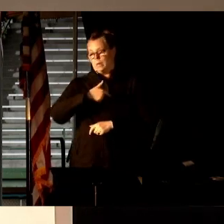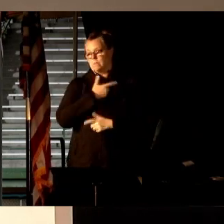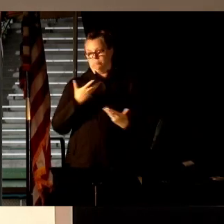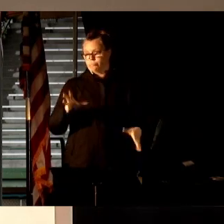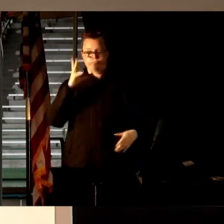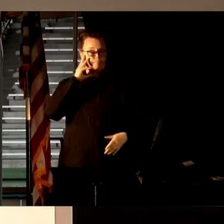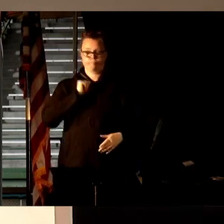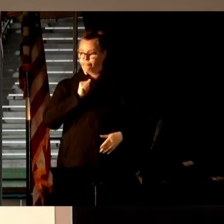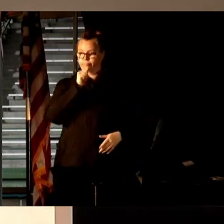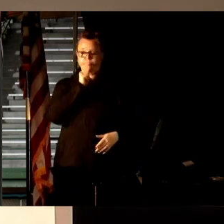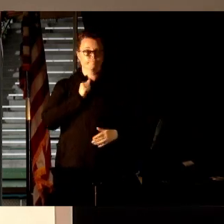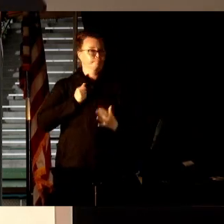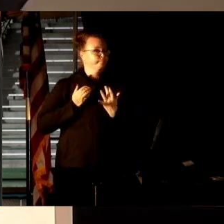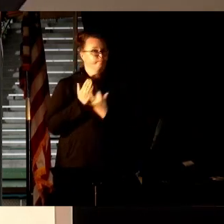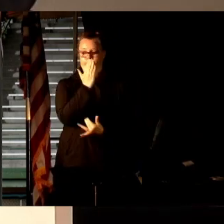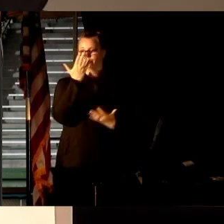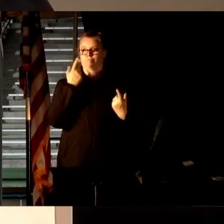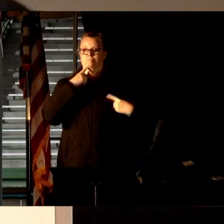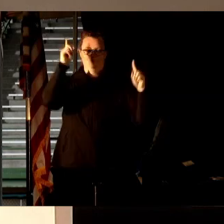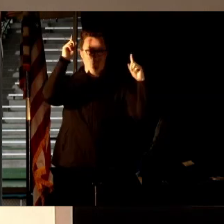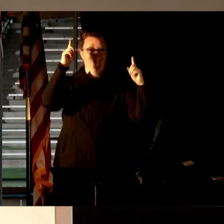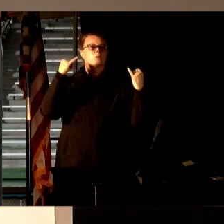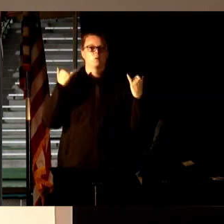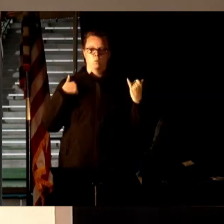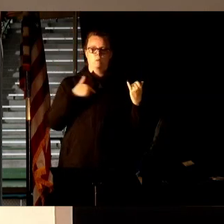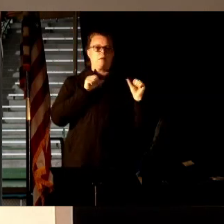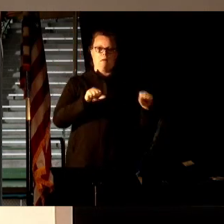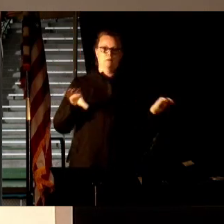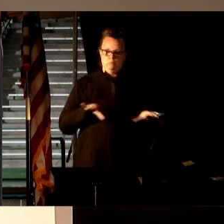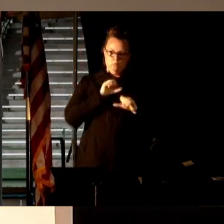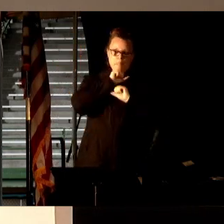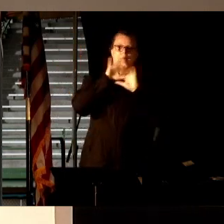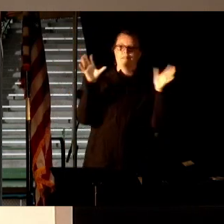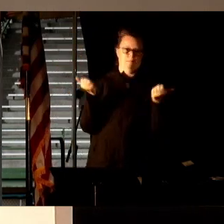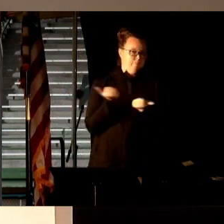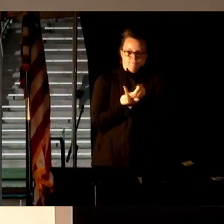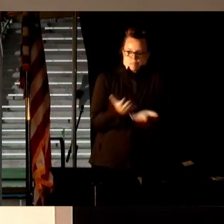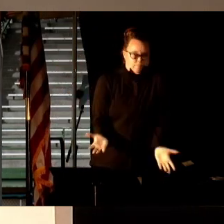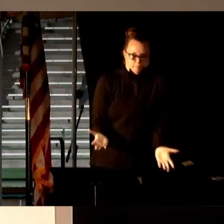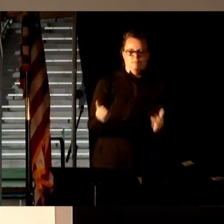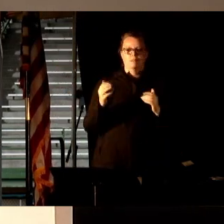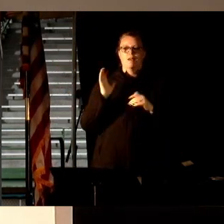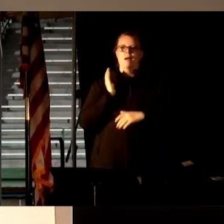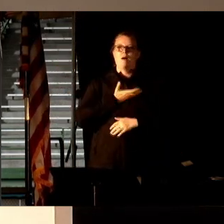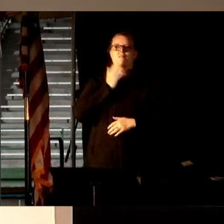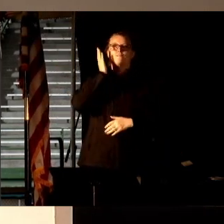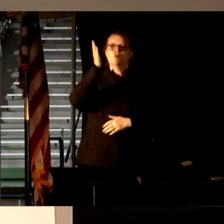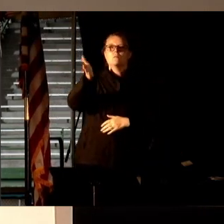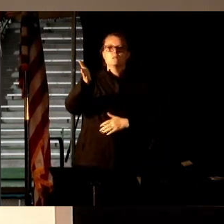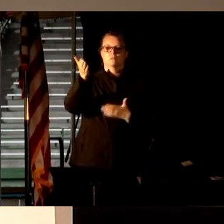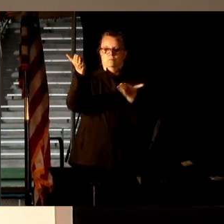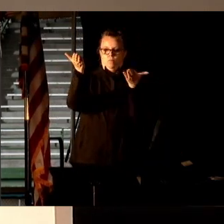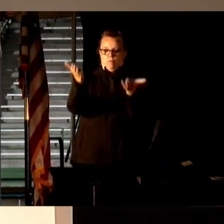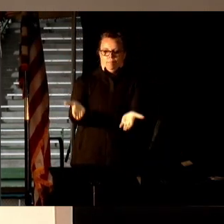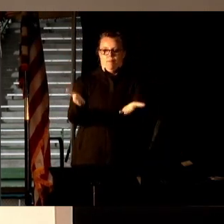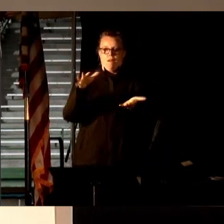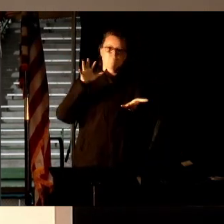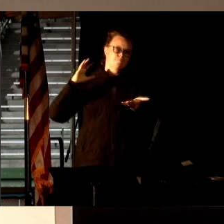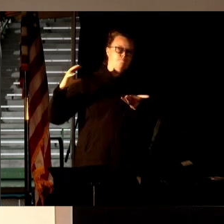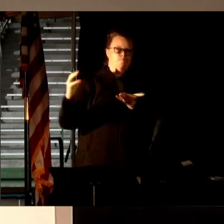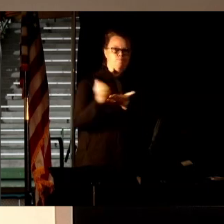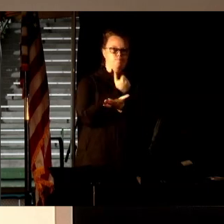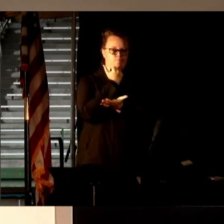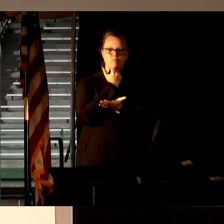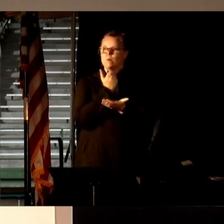can make it through anything now. Our time is not yet over. Our future is right in front of us. Reach out and grab it. Take